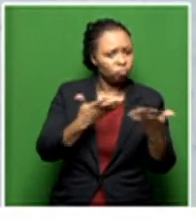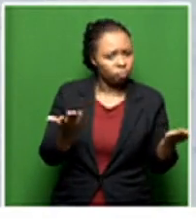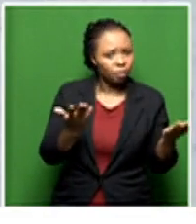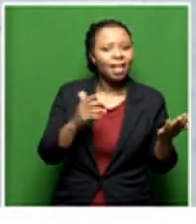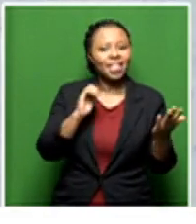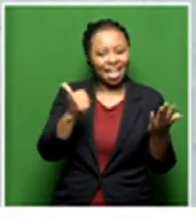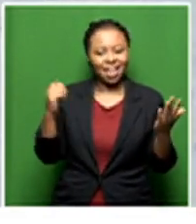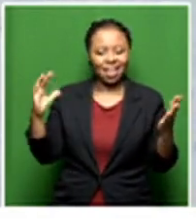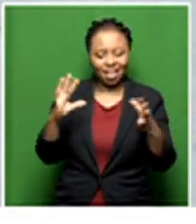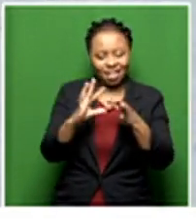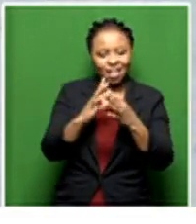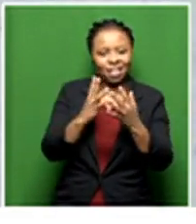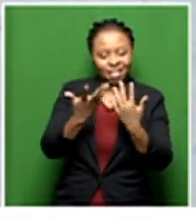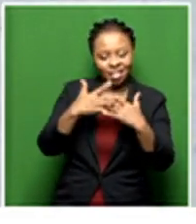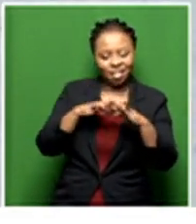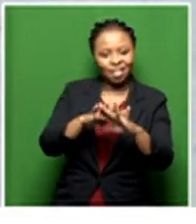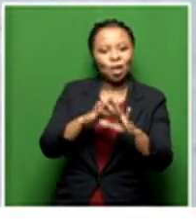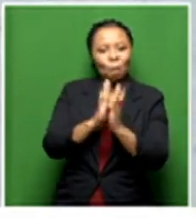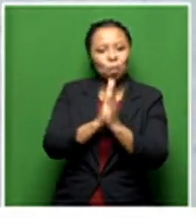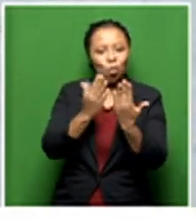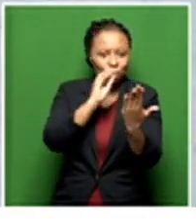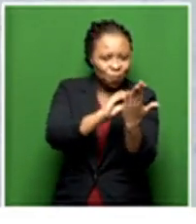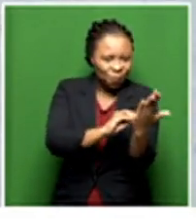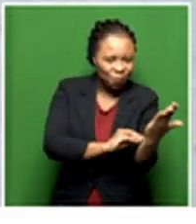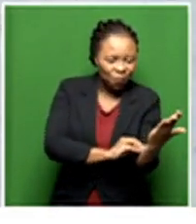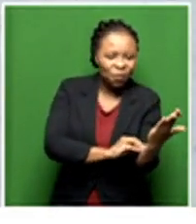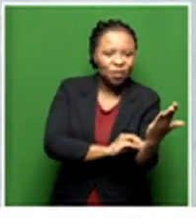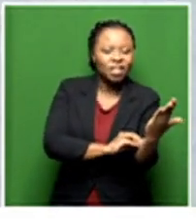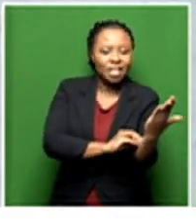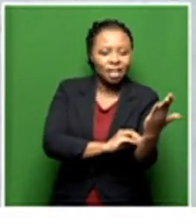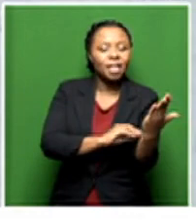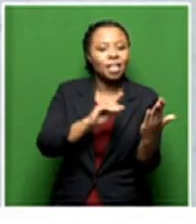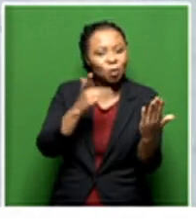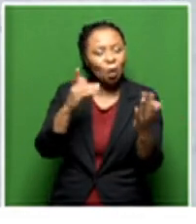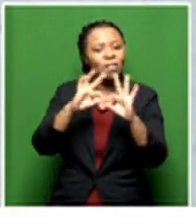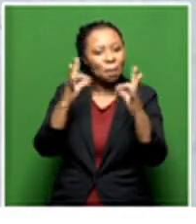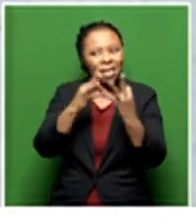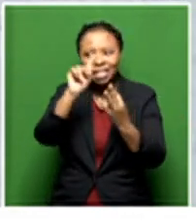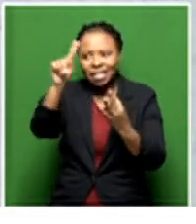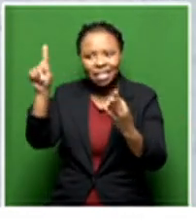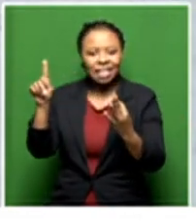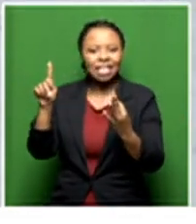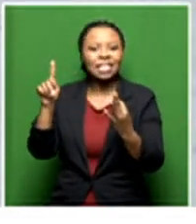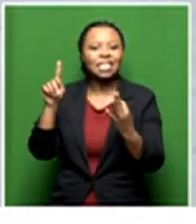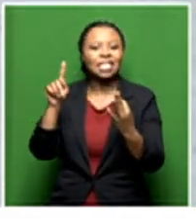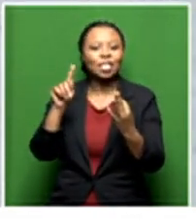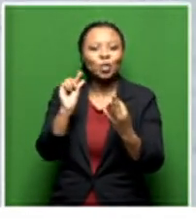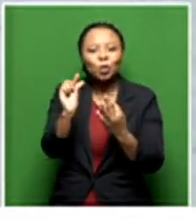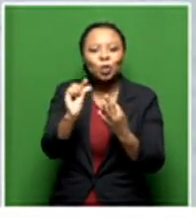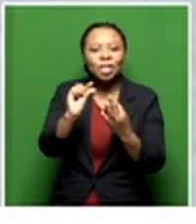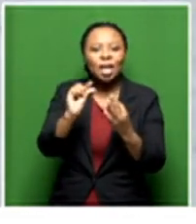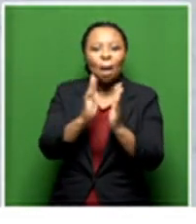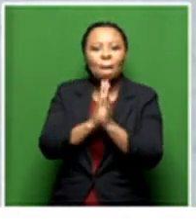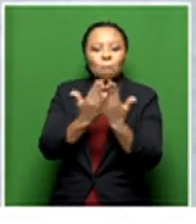incorporated it into the book so that other families can talk about it as well. And towards the end of the